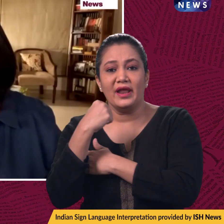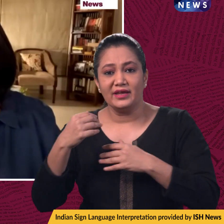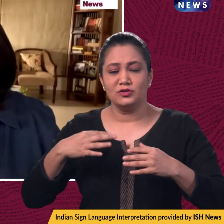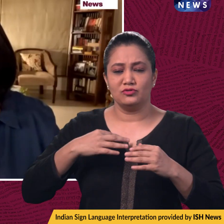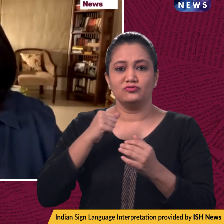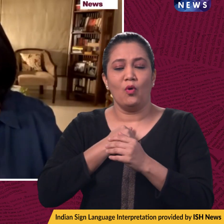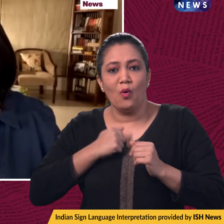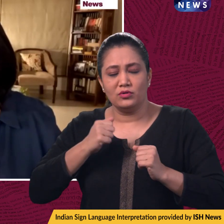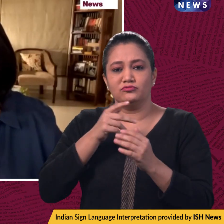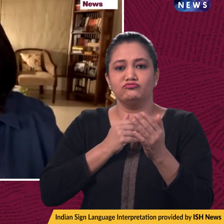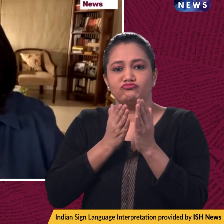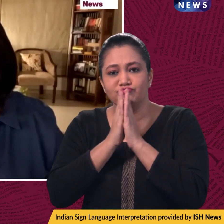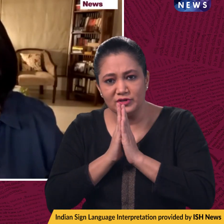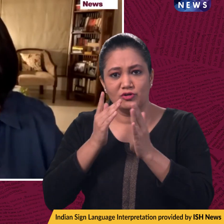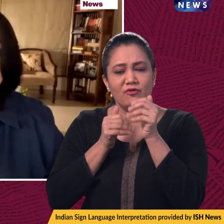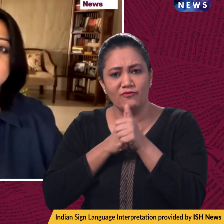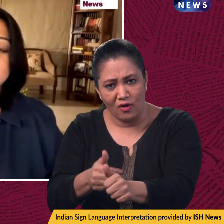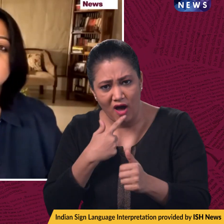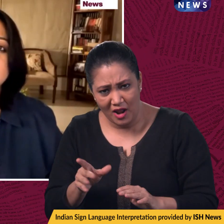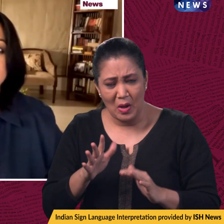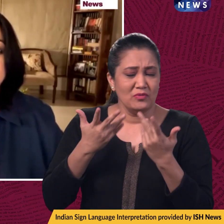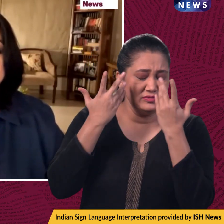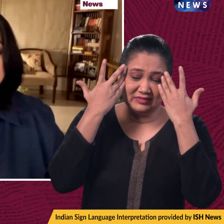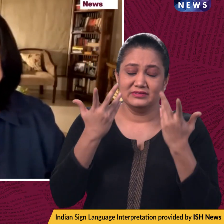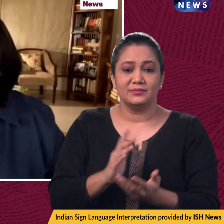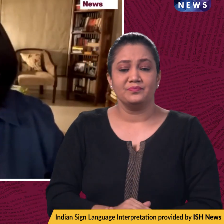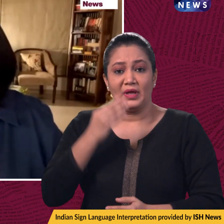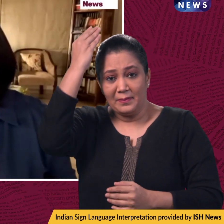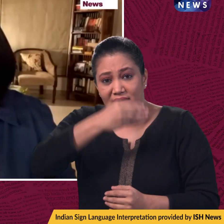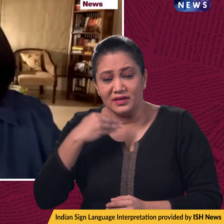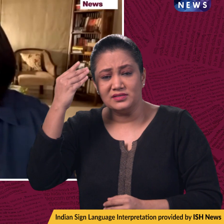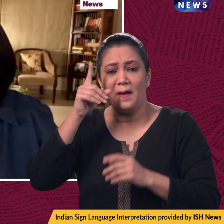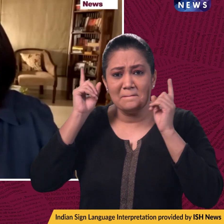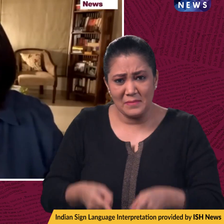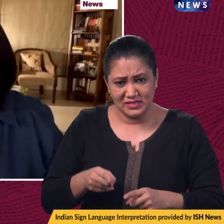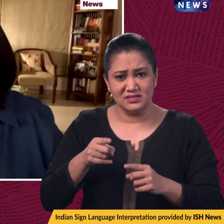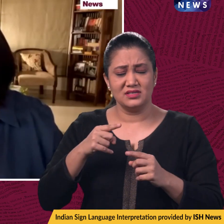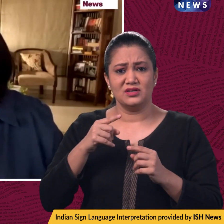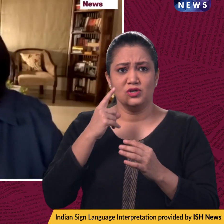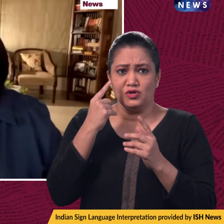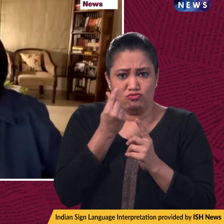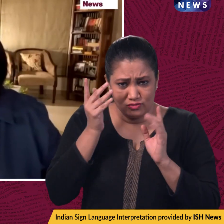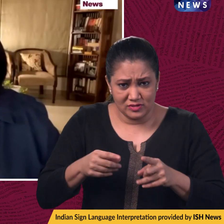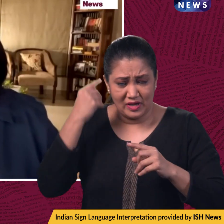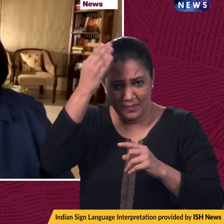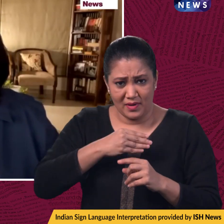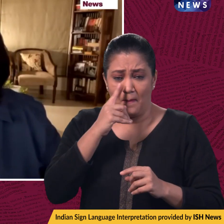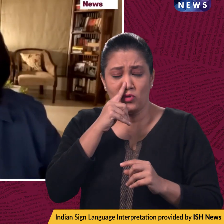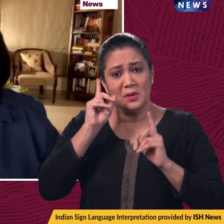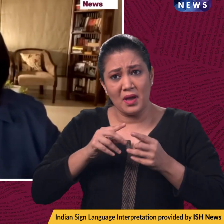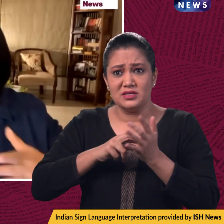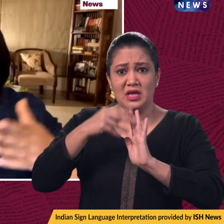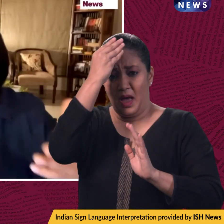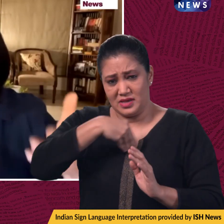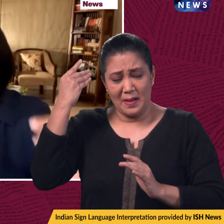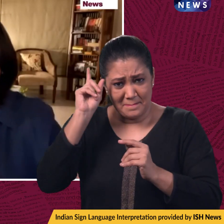right to practice and profess religion of these young girls, and whether the hijab is imperative to being a Muslim.